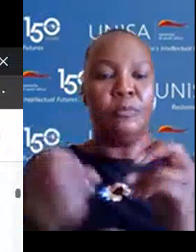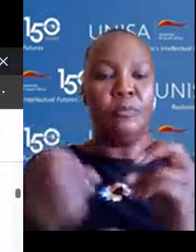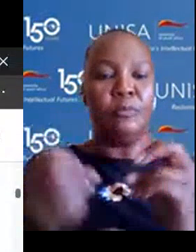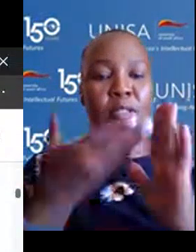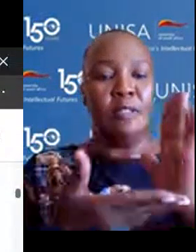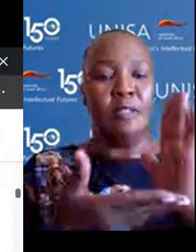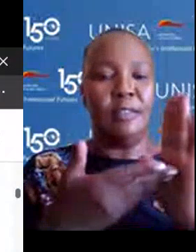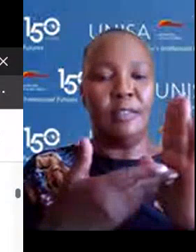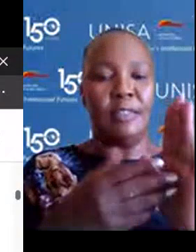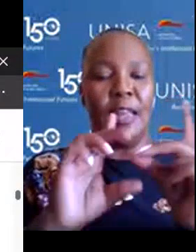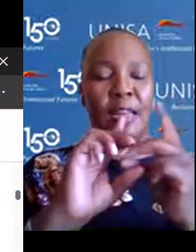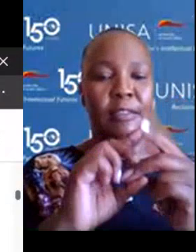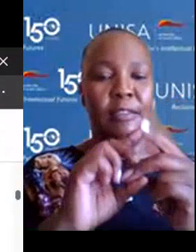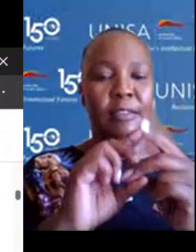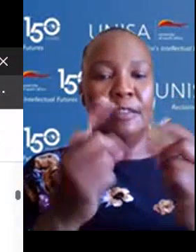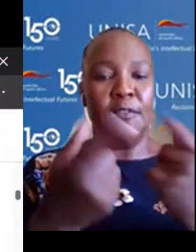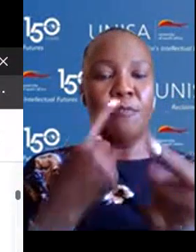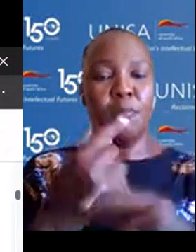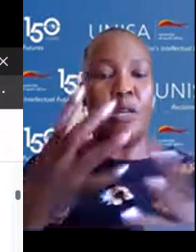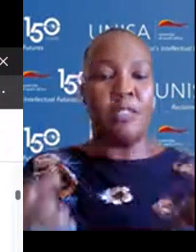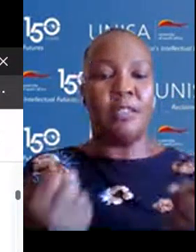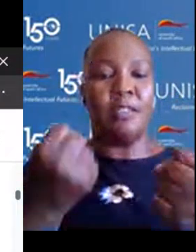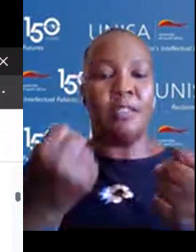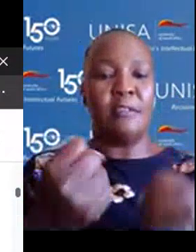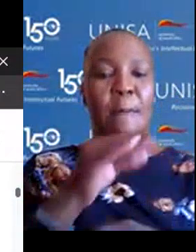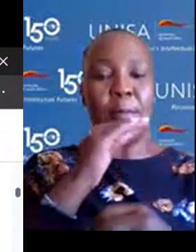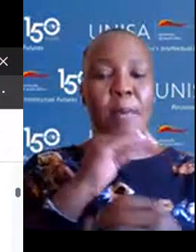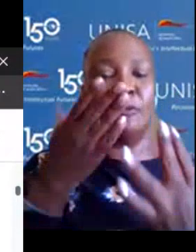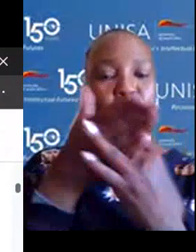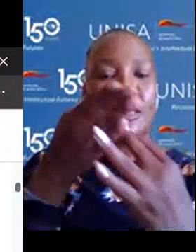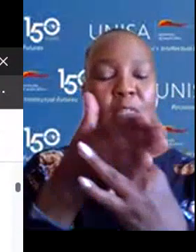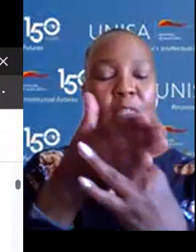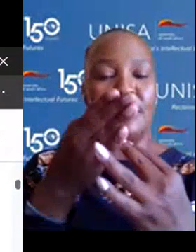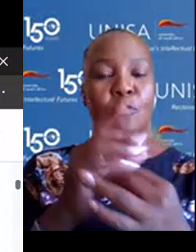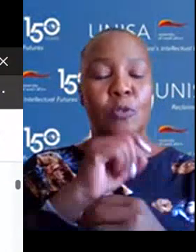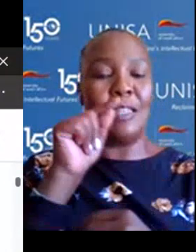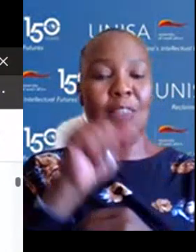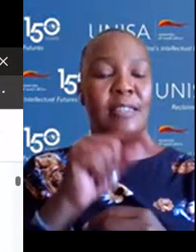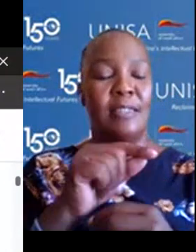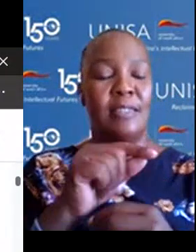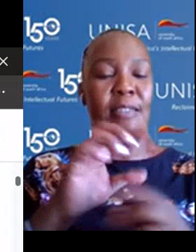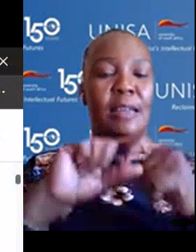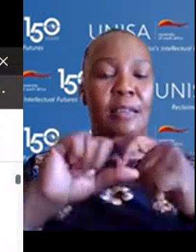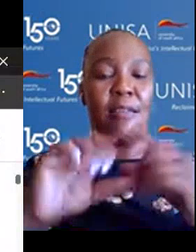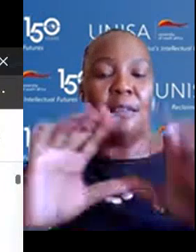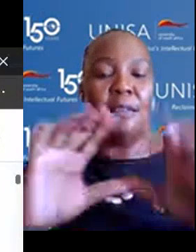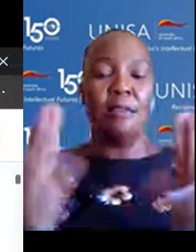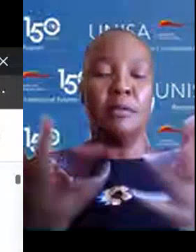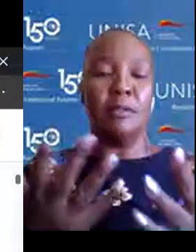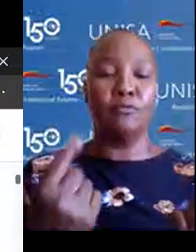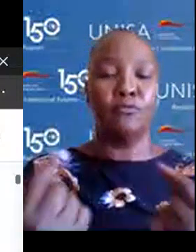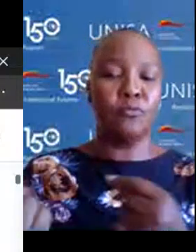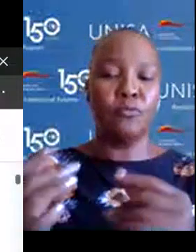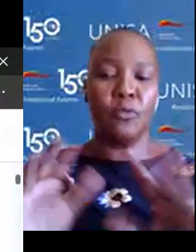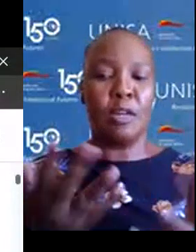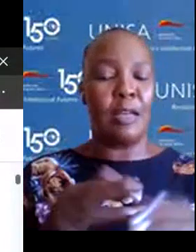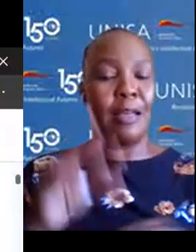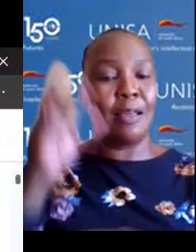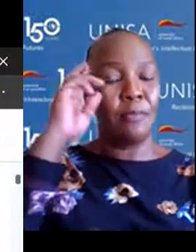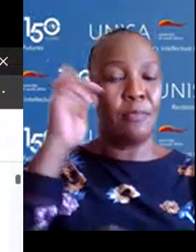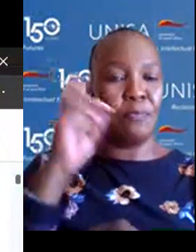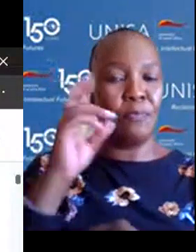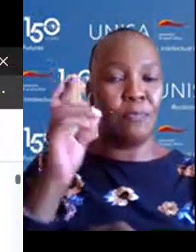the link that they got from their OneDrive, which means you could then access it using the link. But how do we do that? Just remember, click on the